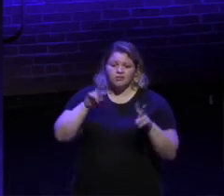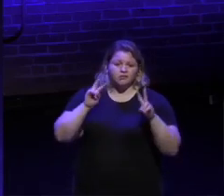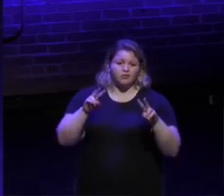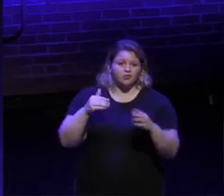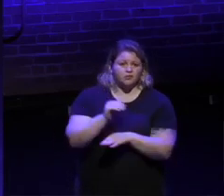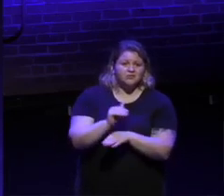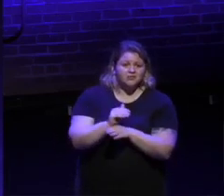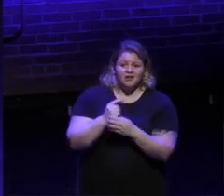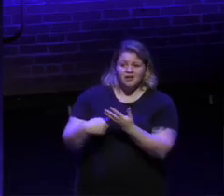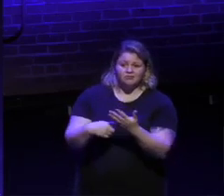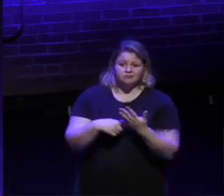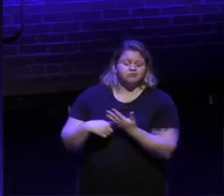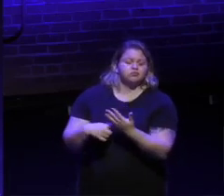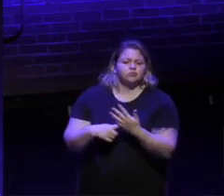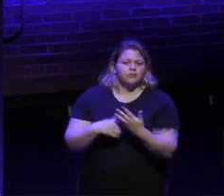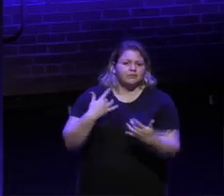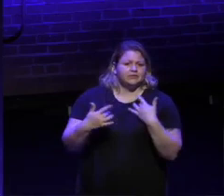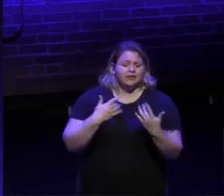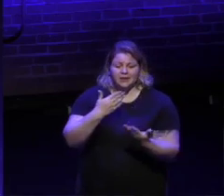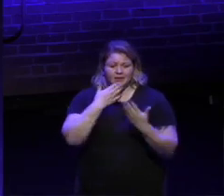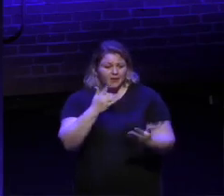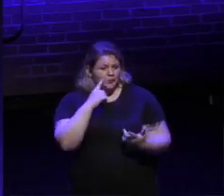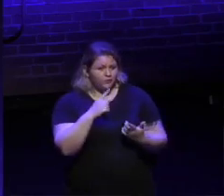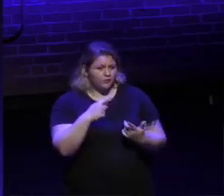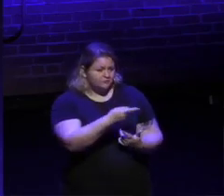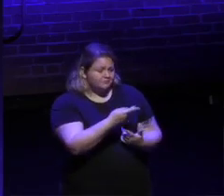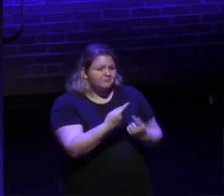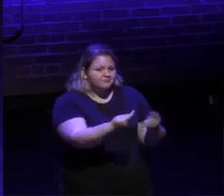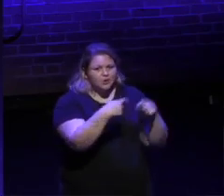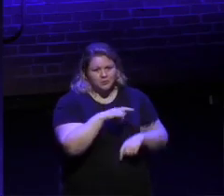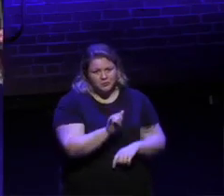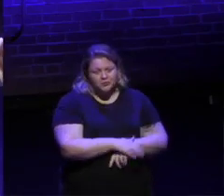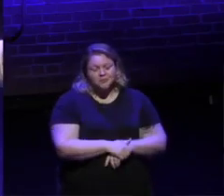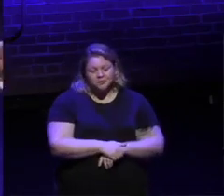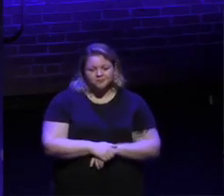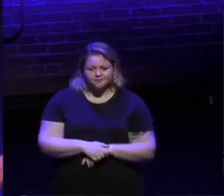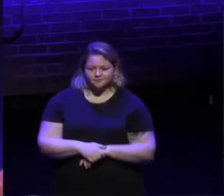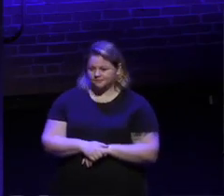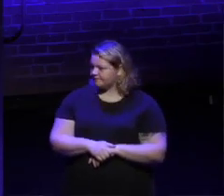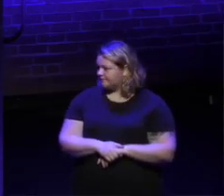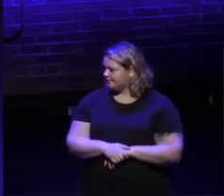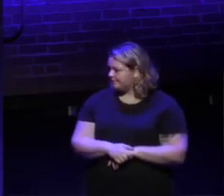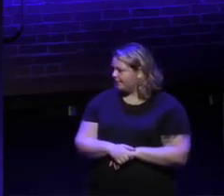to thank my colleagues for being up here with us. And again, nice to see you again today.